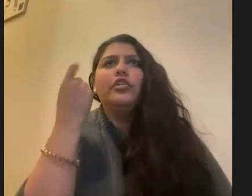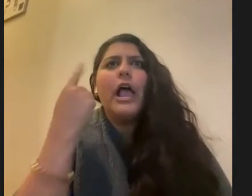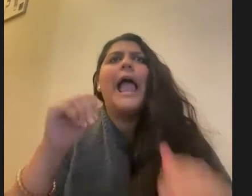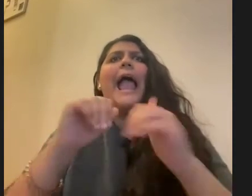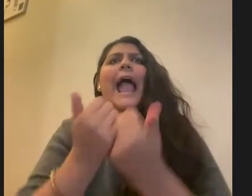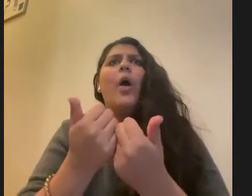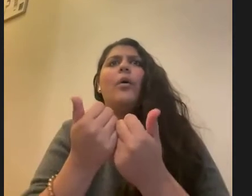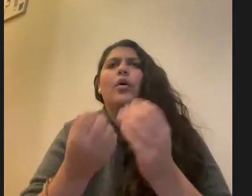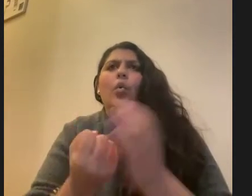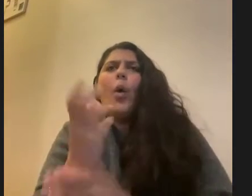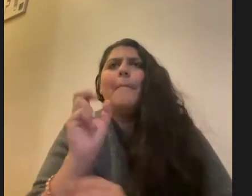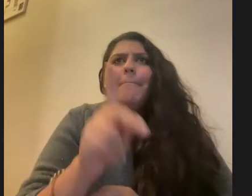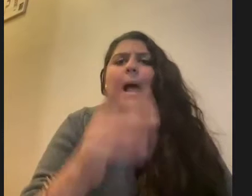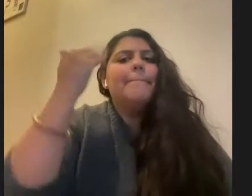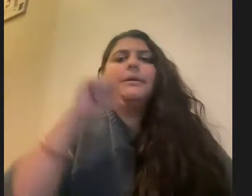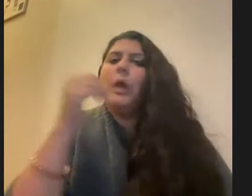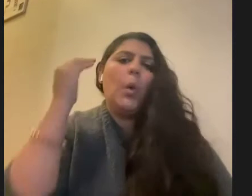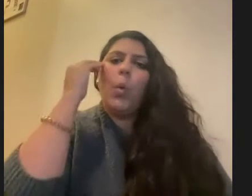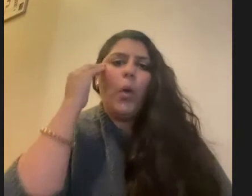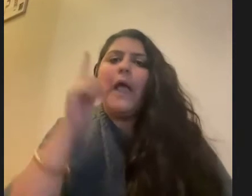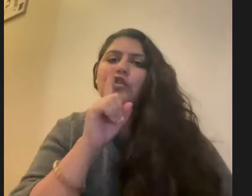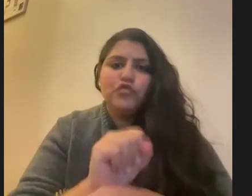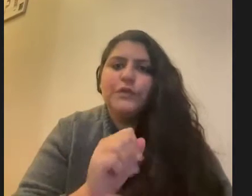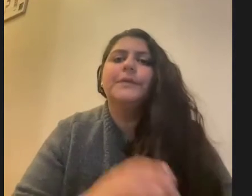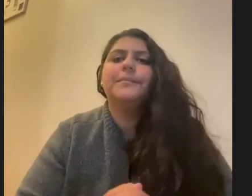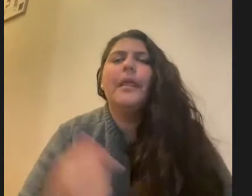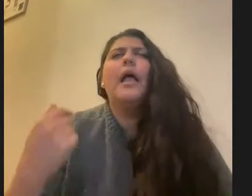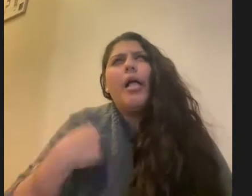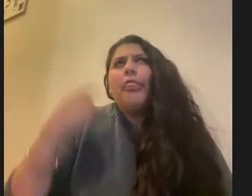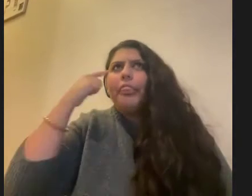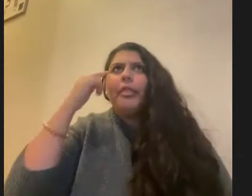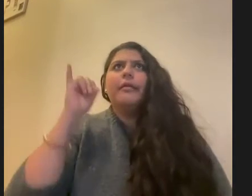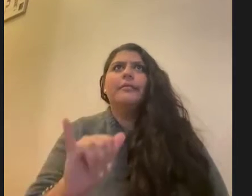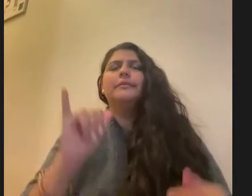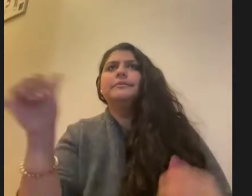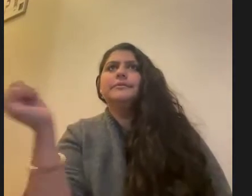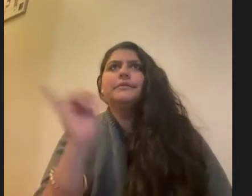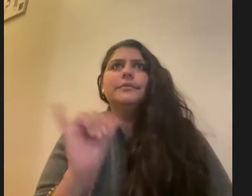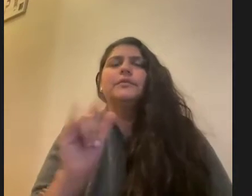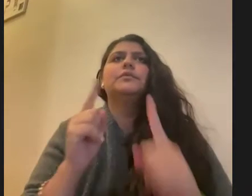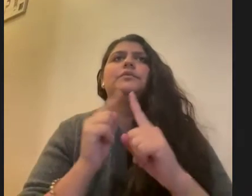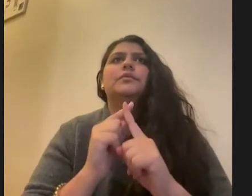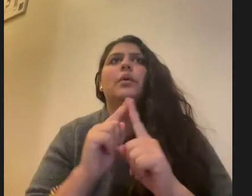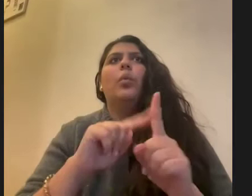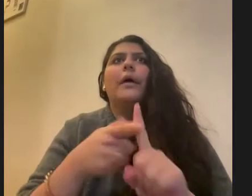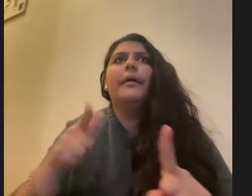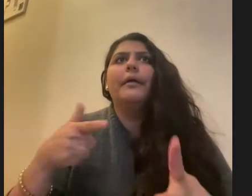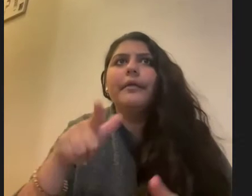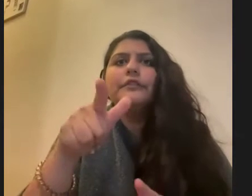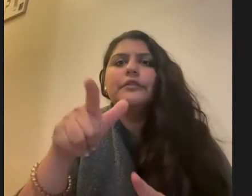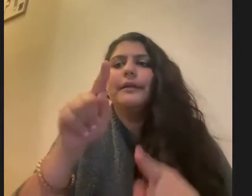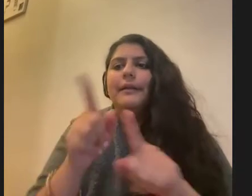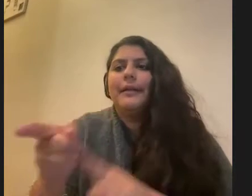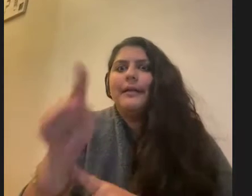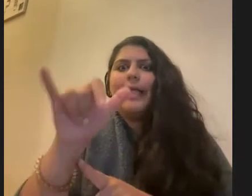regeneration actually occurs. But I would assume that it's going to be sort of similar to, you know, like when a lizard chops off his tail and he can regrow